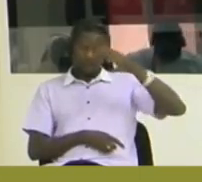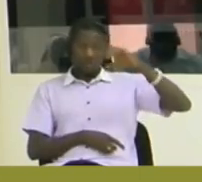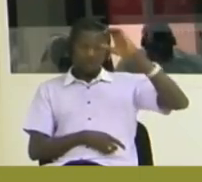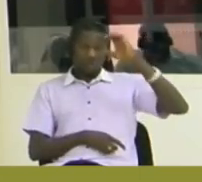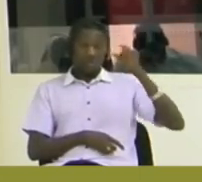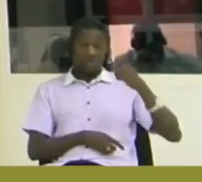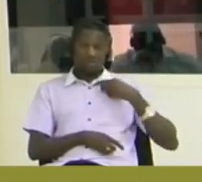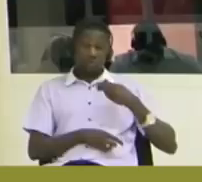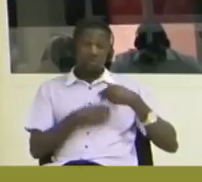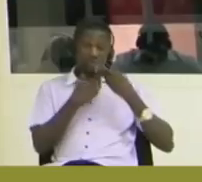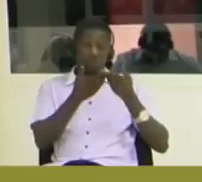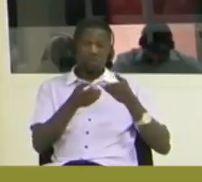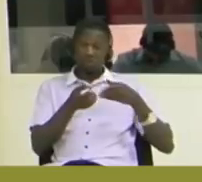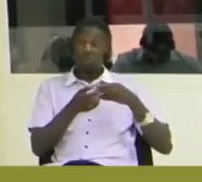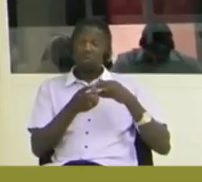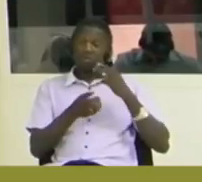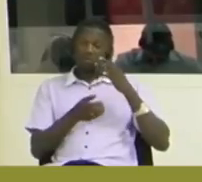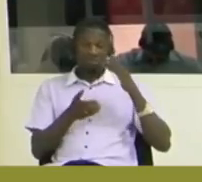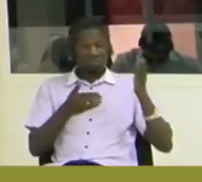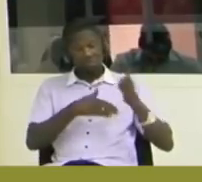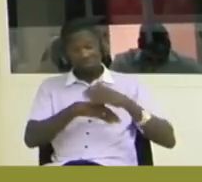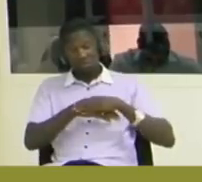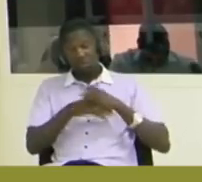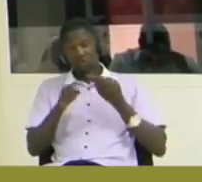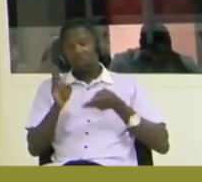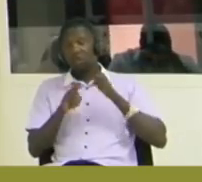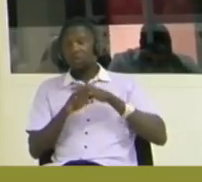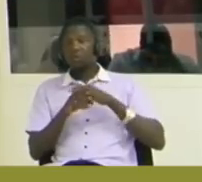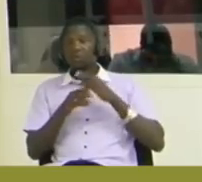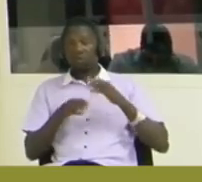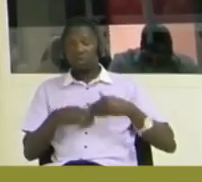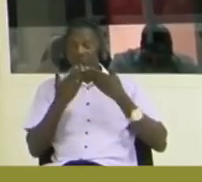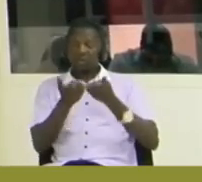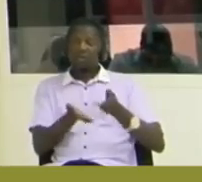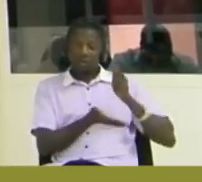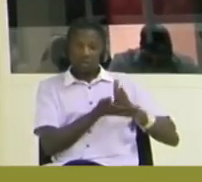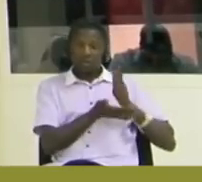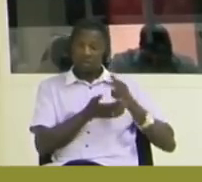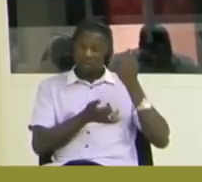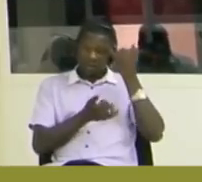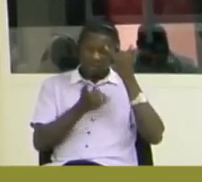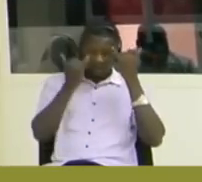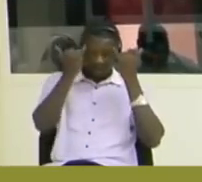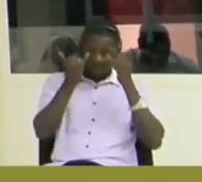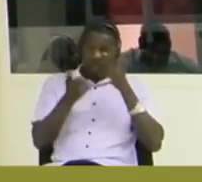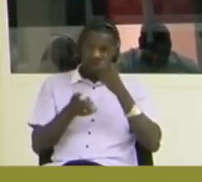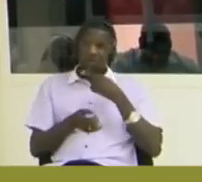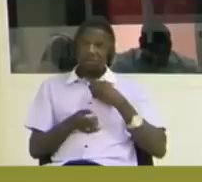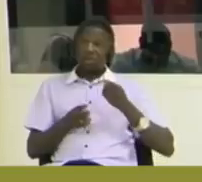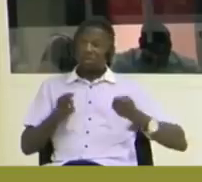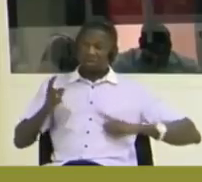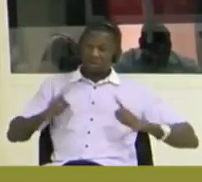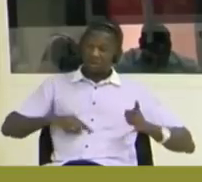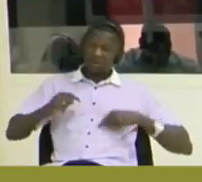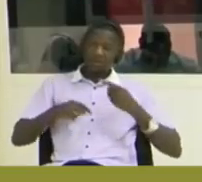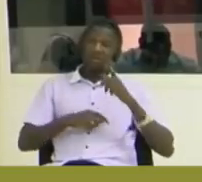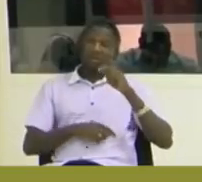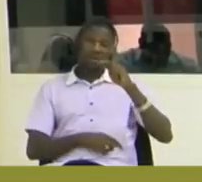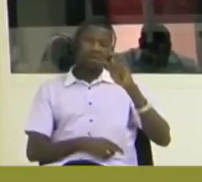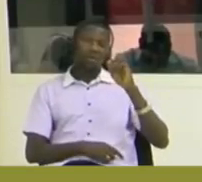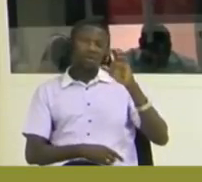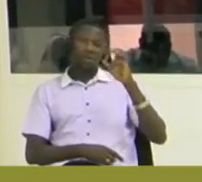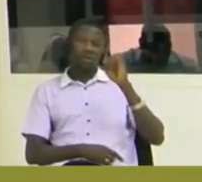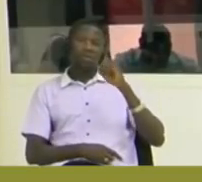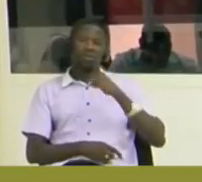draw conclusions. Mm-hmm. I've led evidence suggesting that you were envious of Koro because of the position he